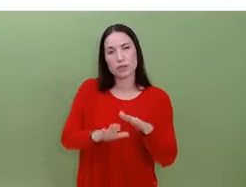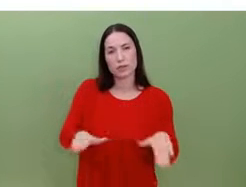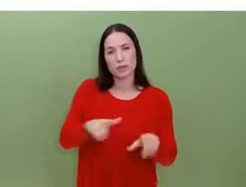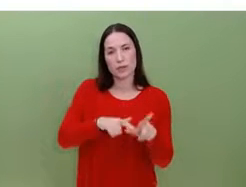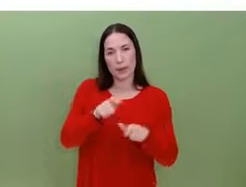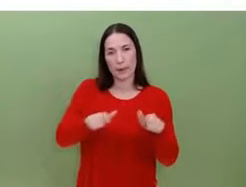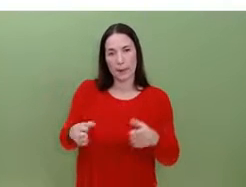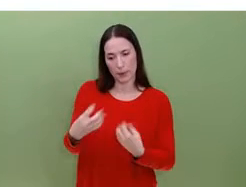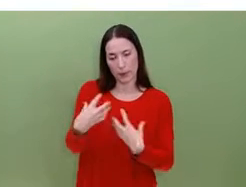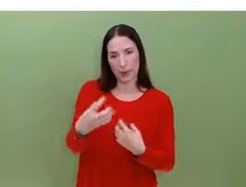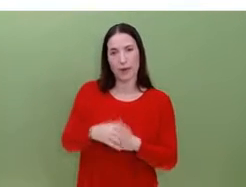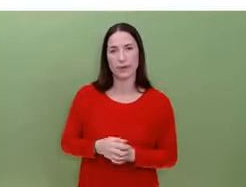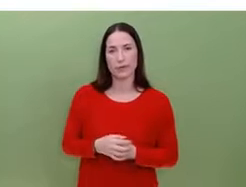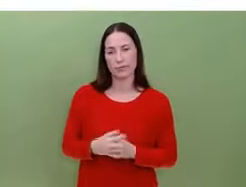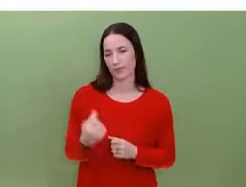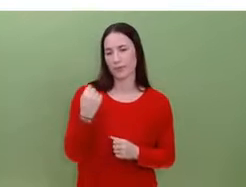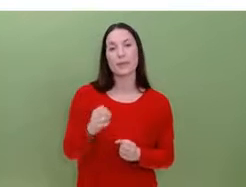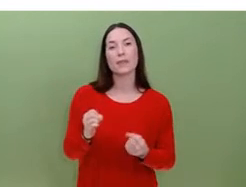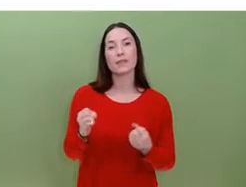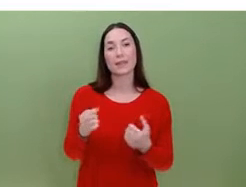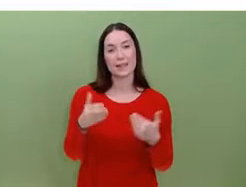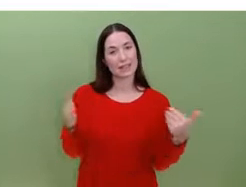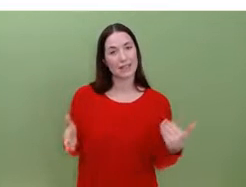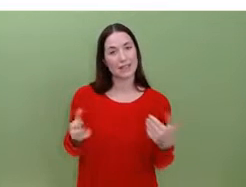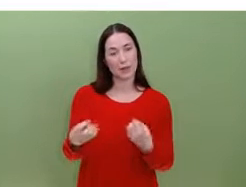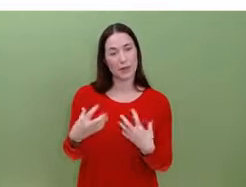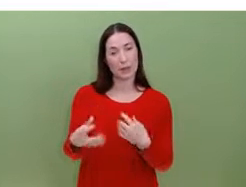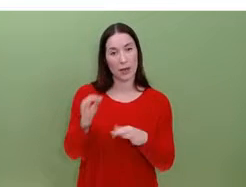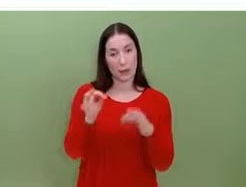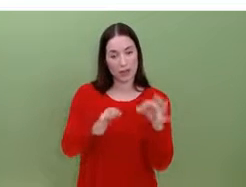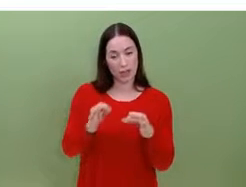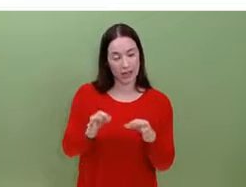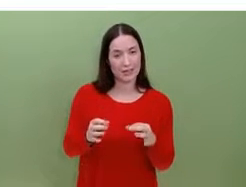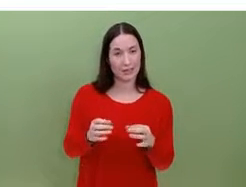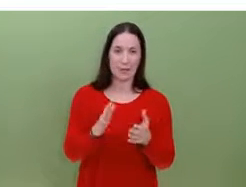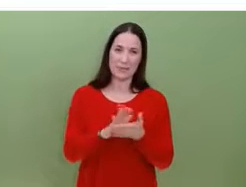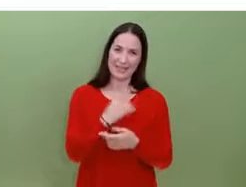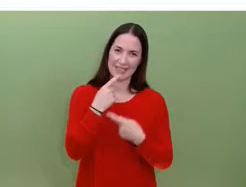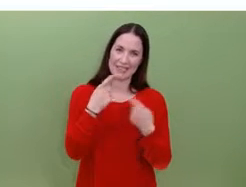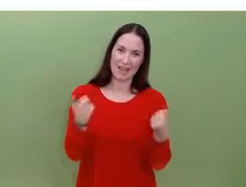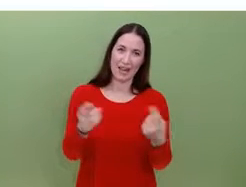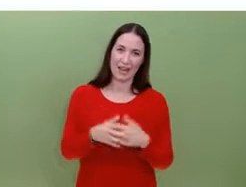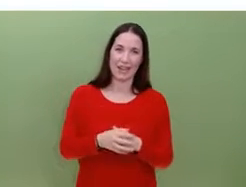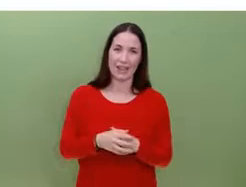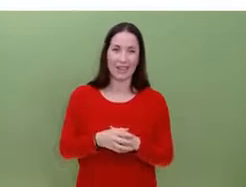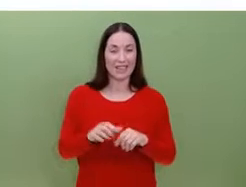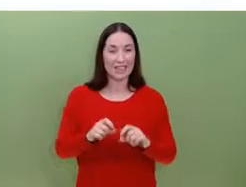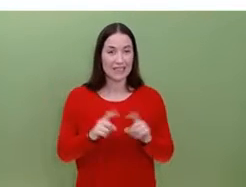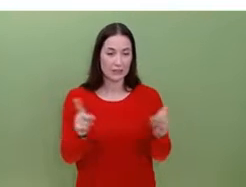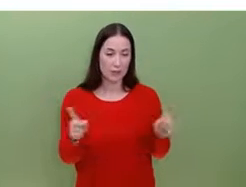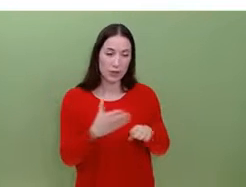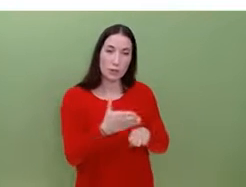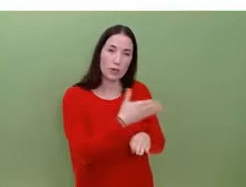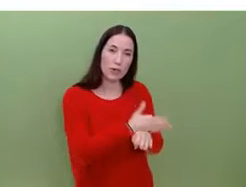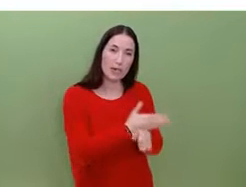on the session feedback questionnaire, and I'm pleased to report there appears to be no differences from pre versus